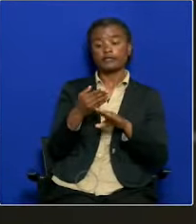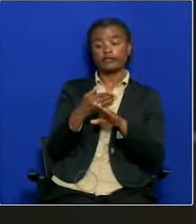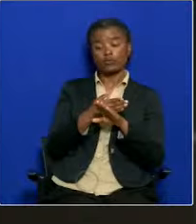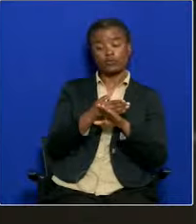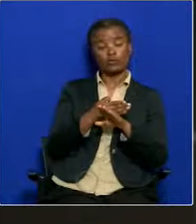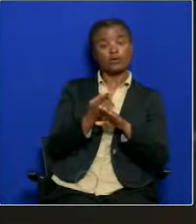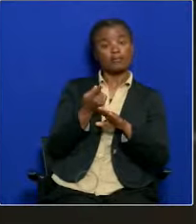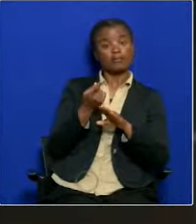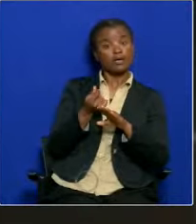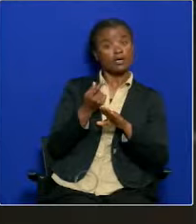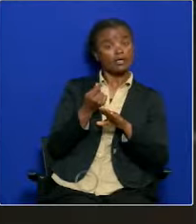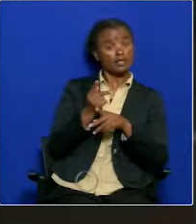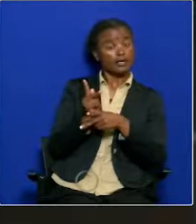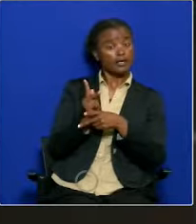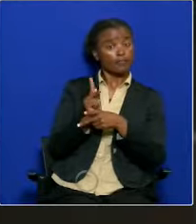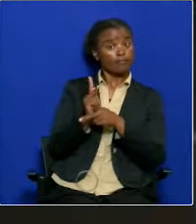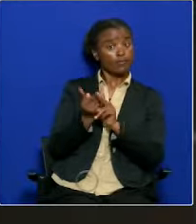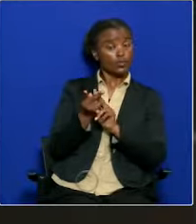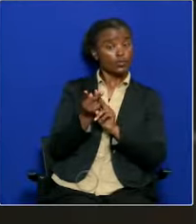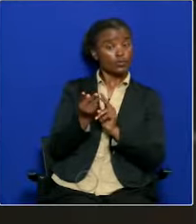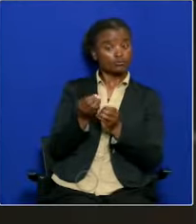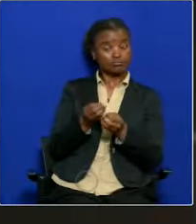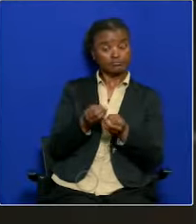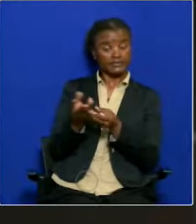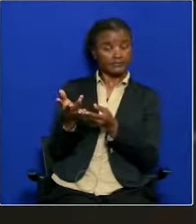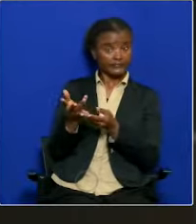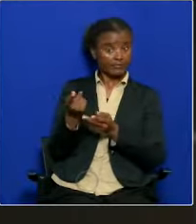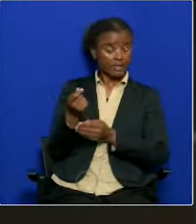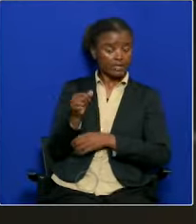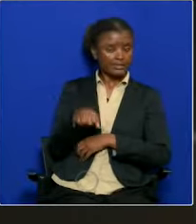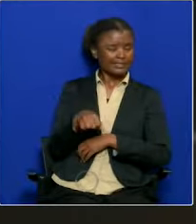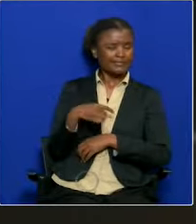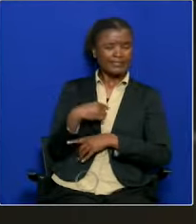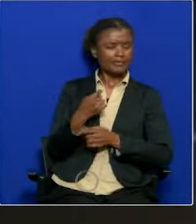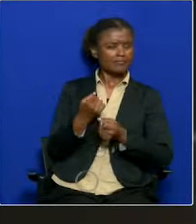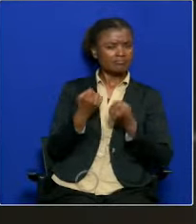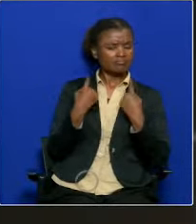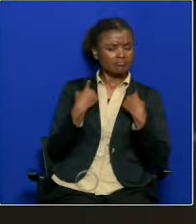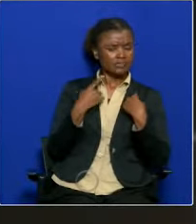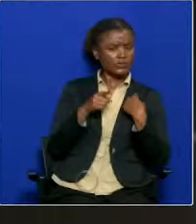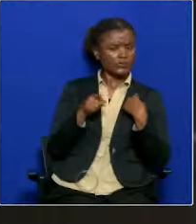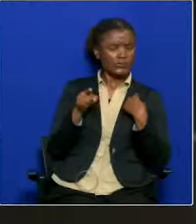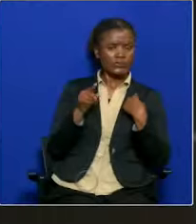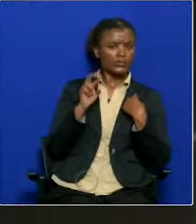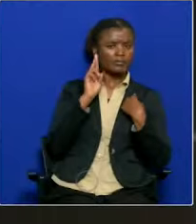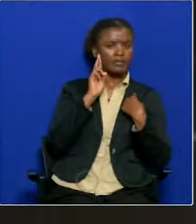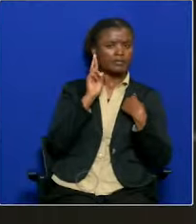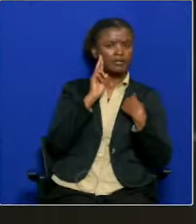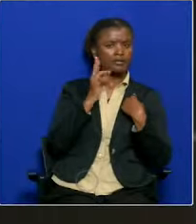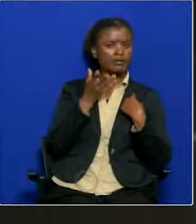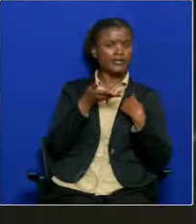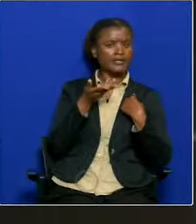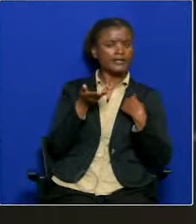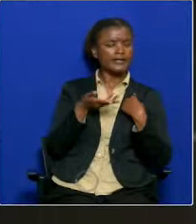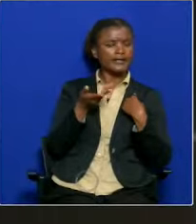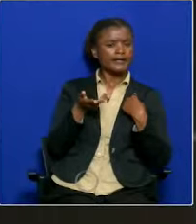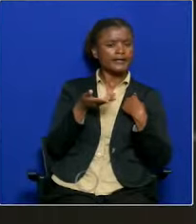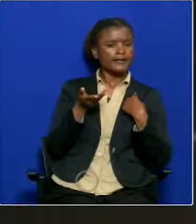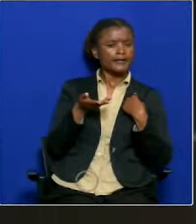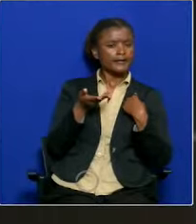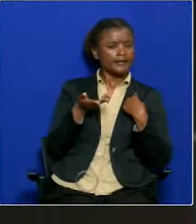understand how you would not recollect that you've actually had